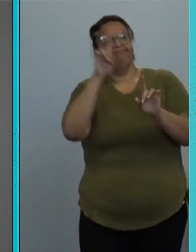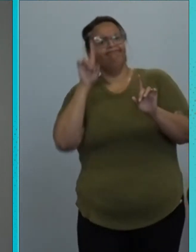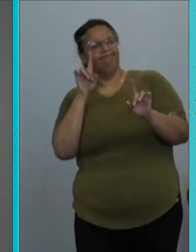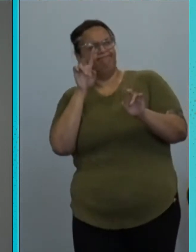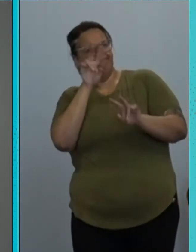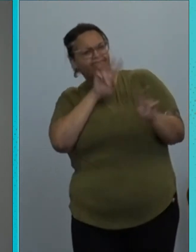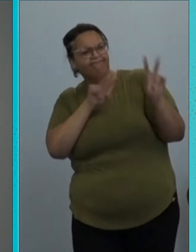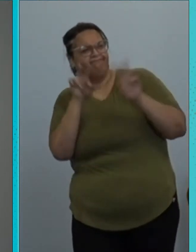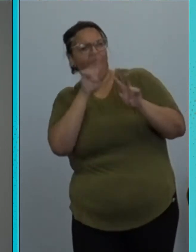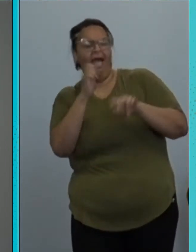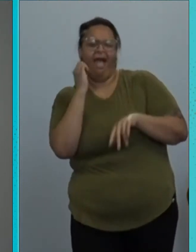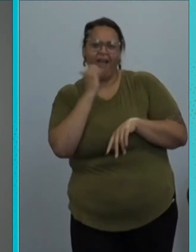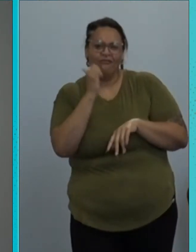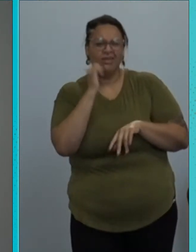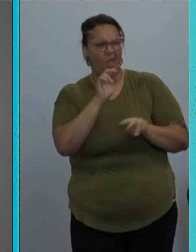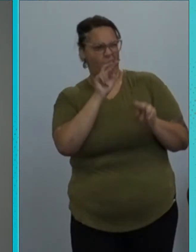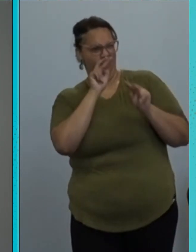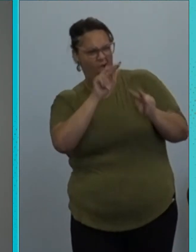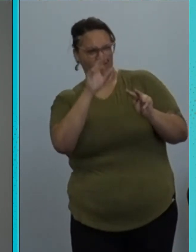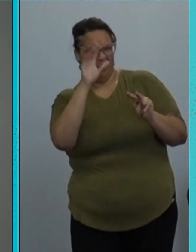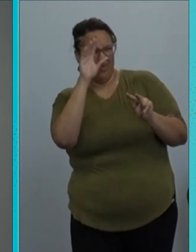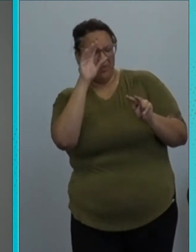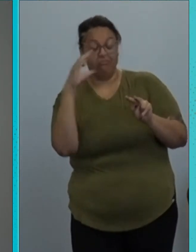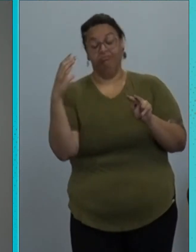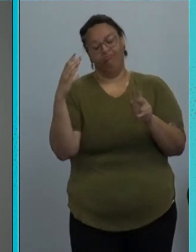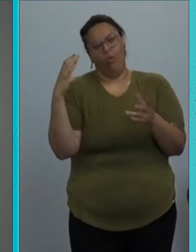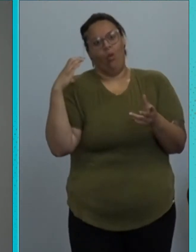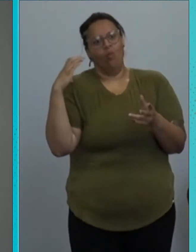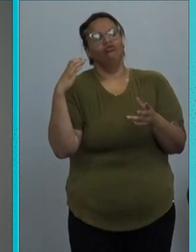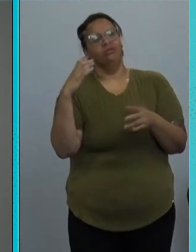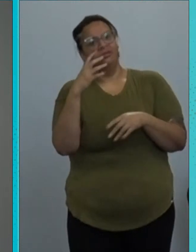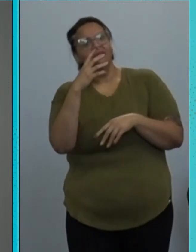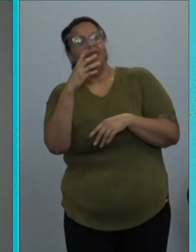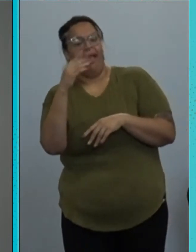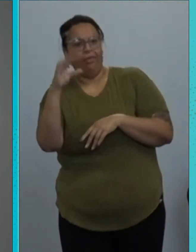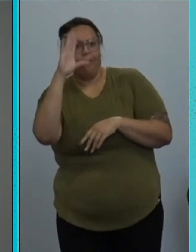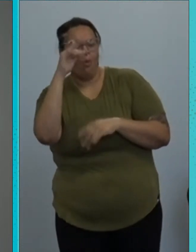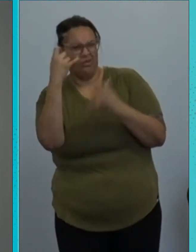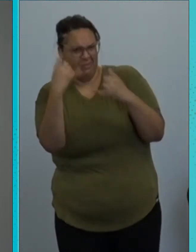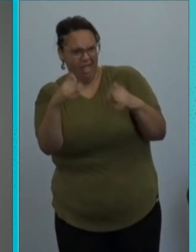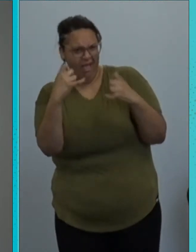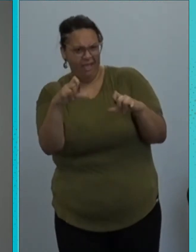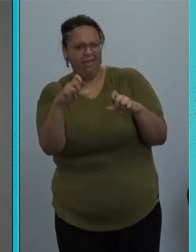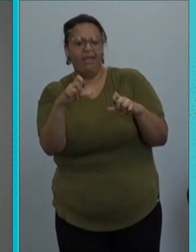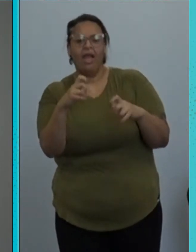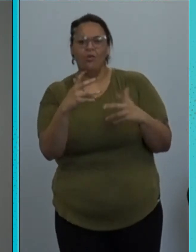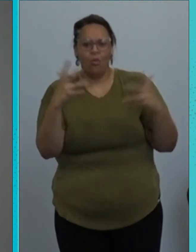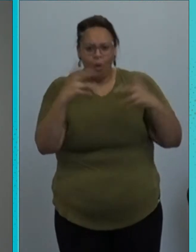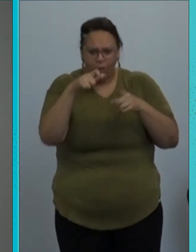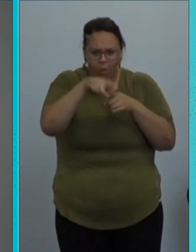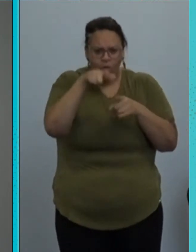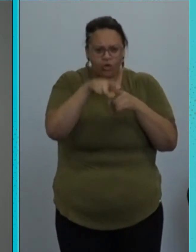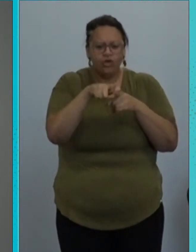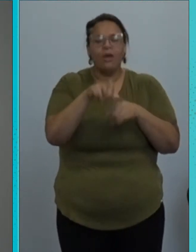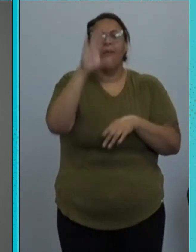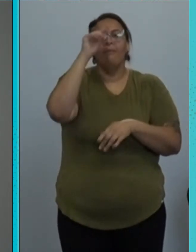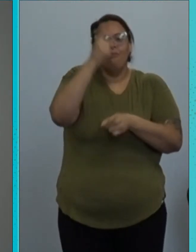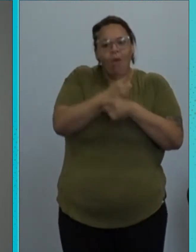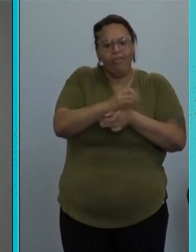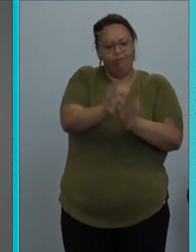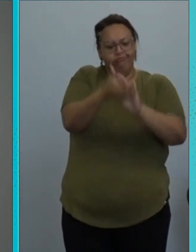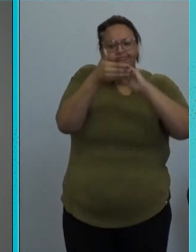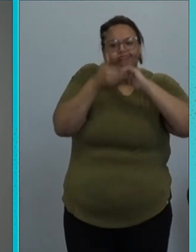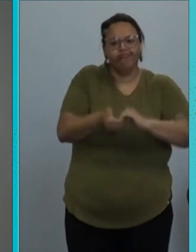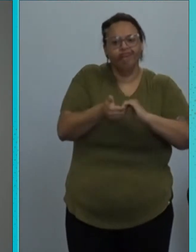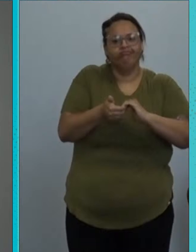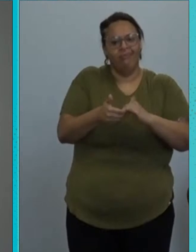day watching these guys coach and play, and that was brotherhood. They had a